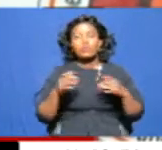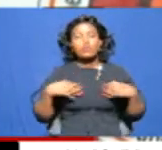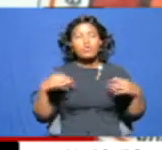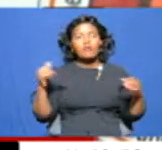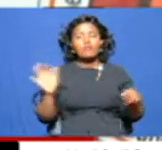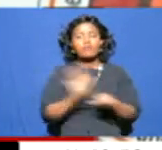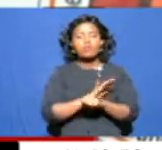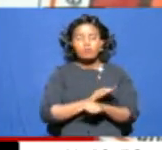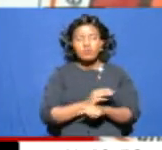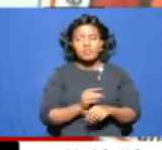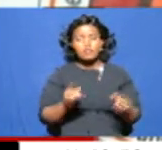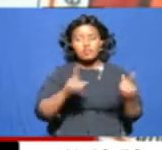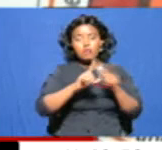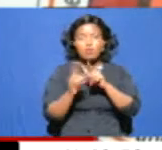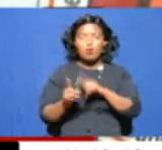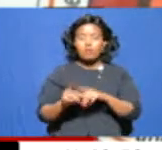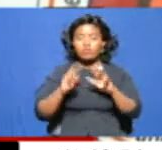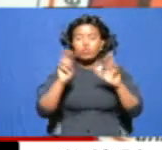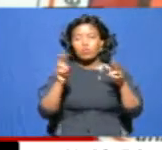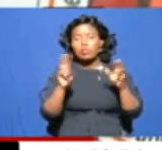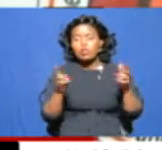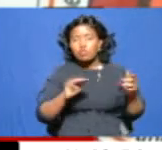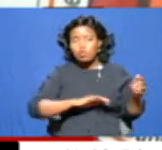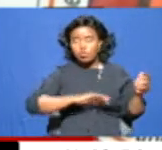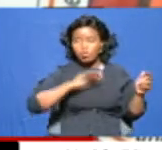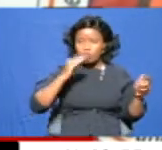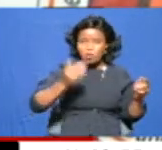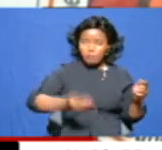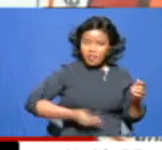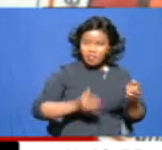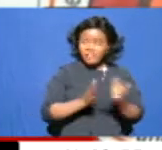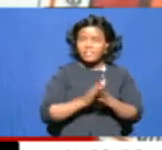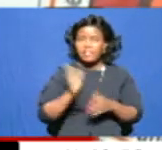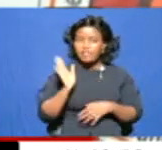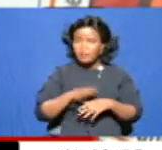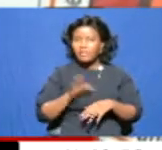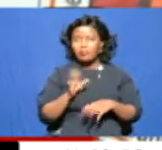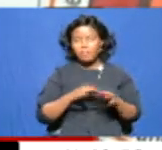after all, issues of pregnancy and motherhood are for a very short period.